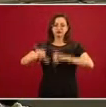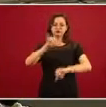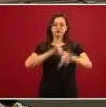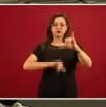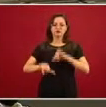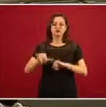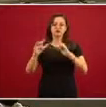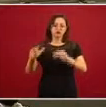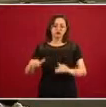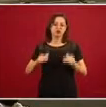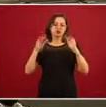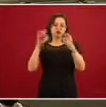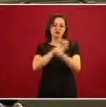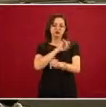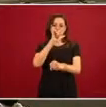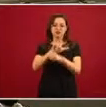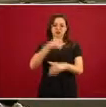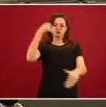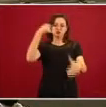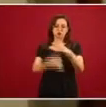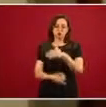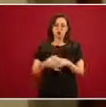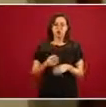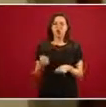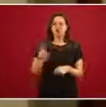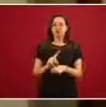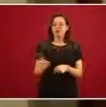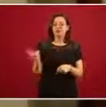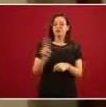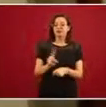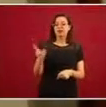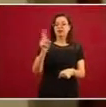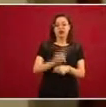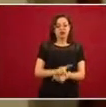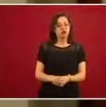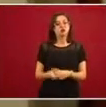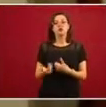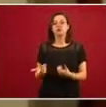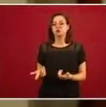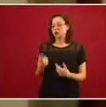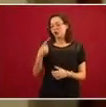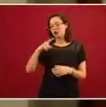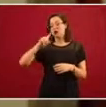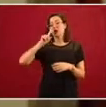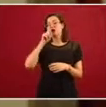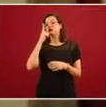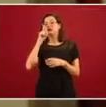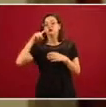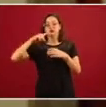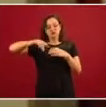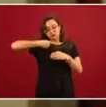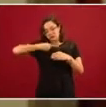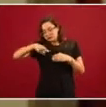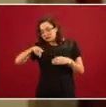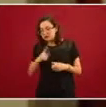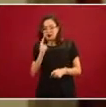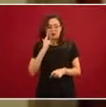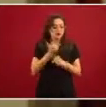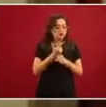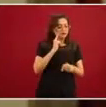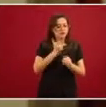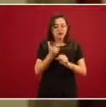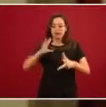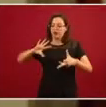Of course, this is also a process that happens with the help of different laboratories, medical units, and